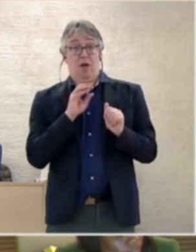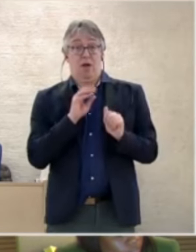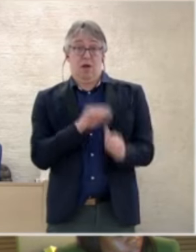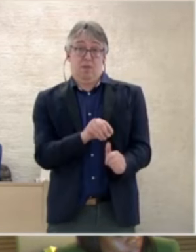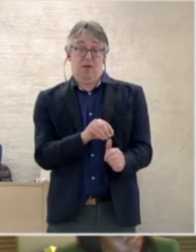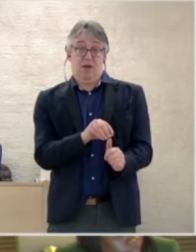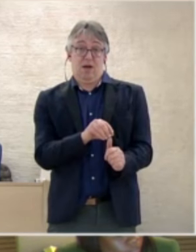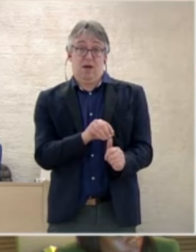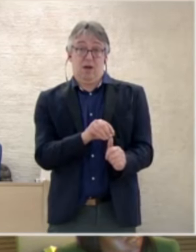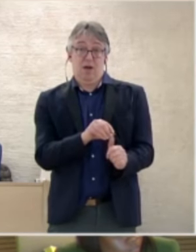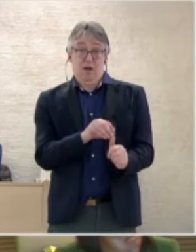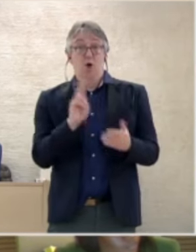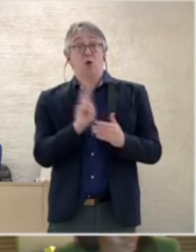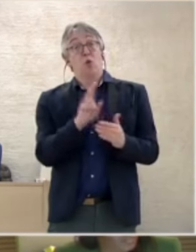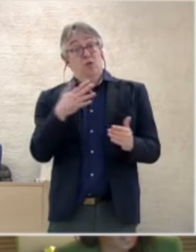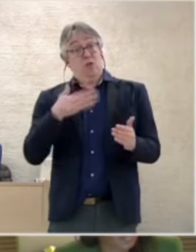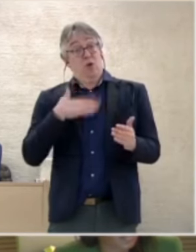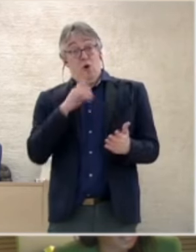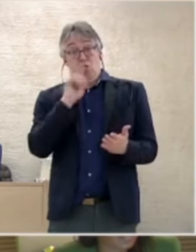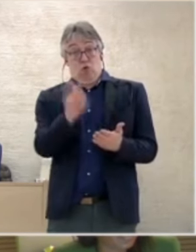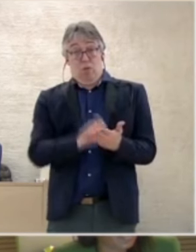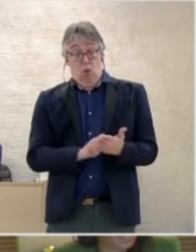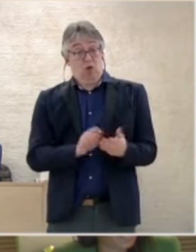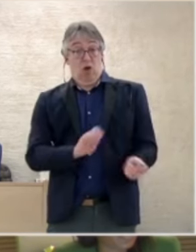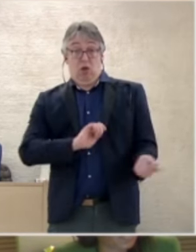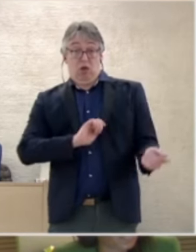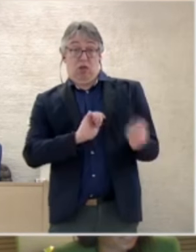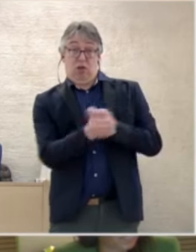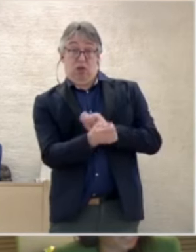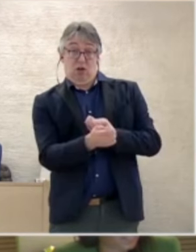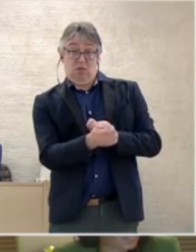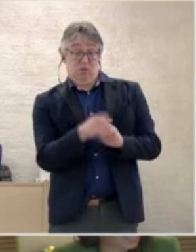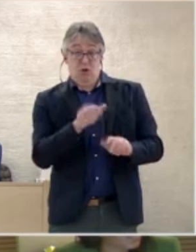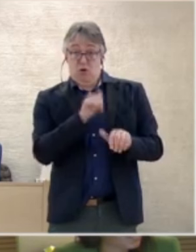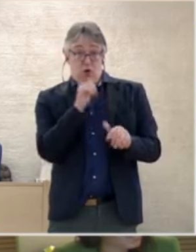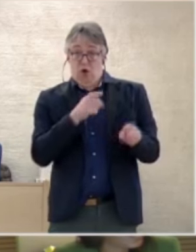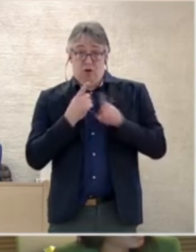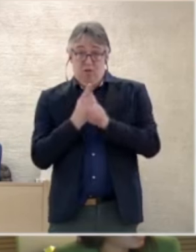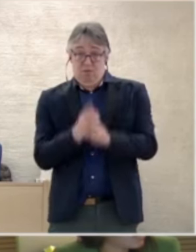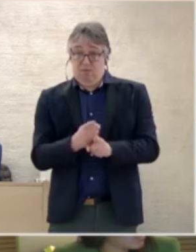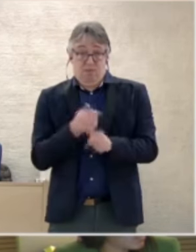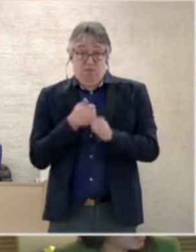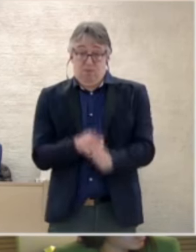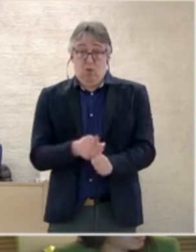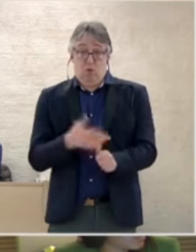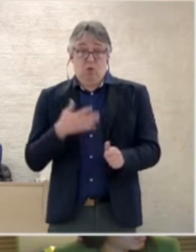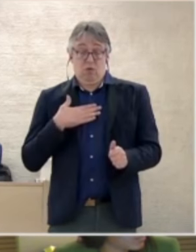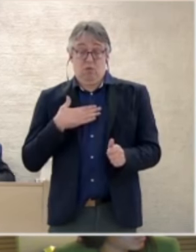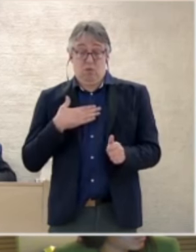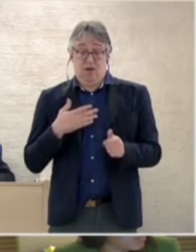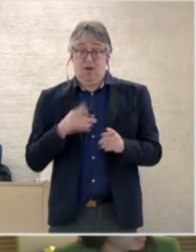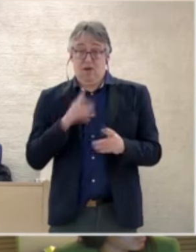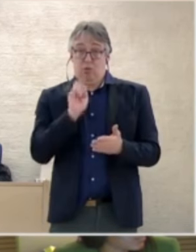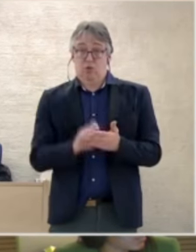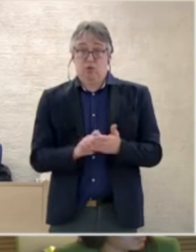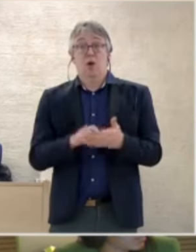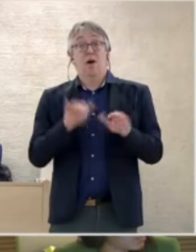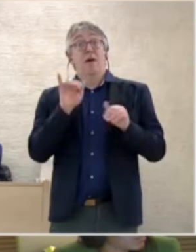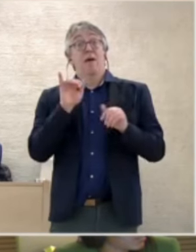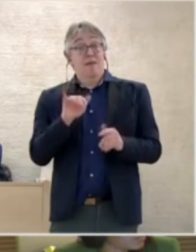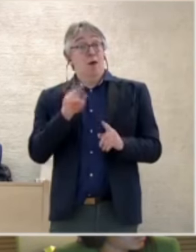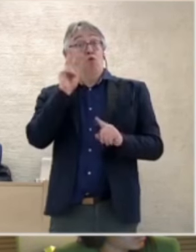our report to views which we reject and which our report does not reflect. So, estimate Council, these are the views of